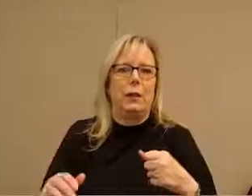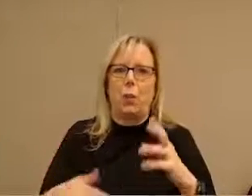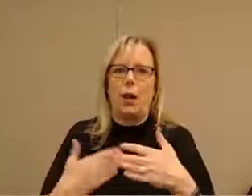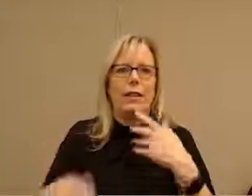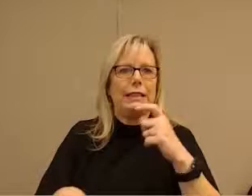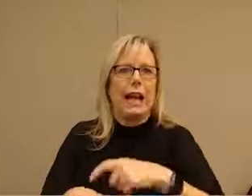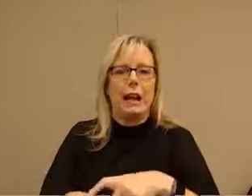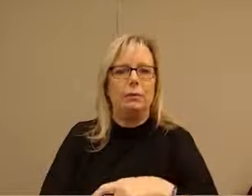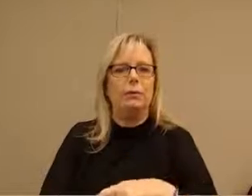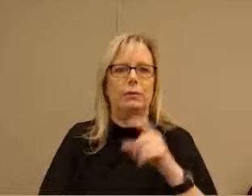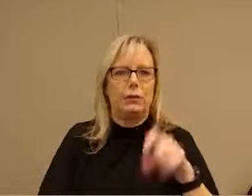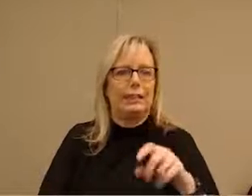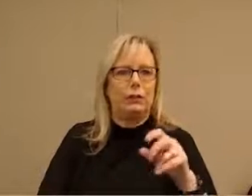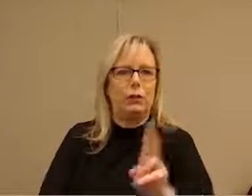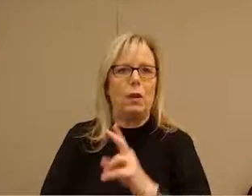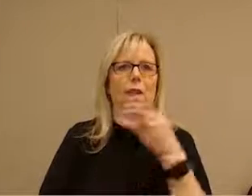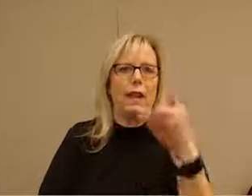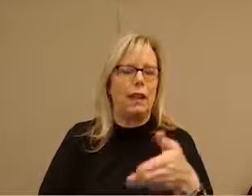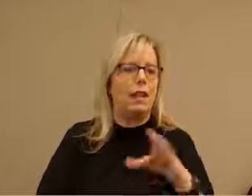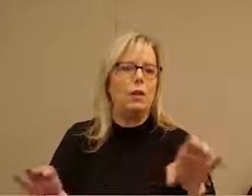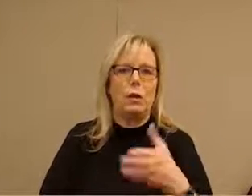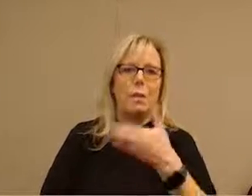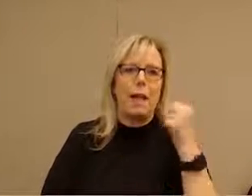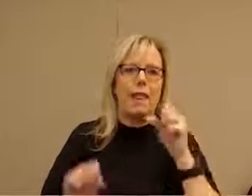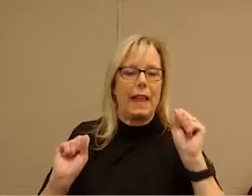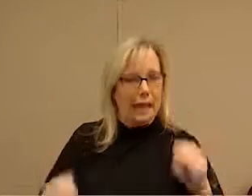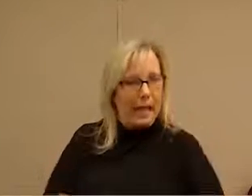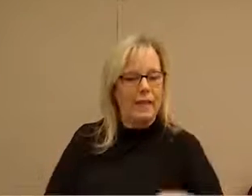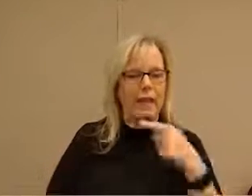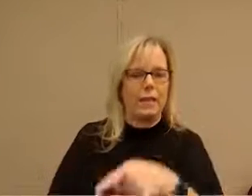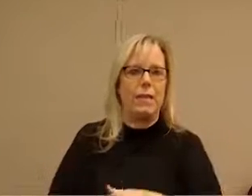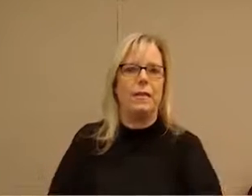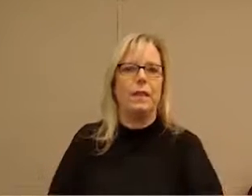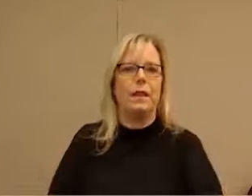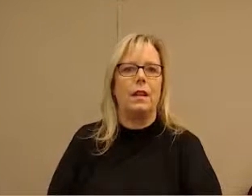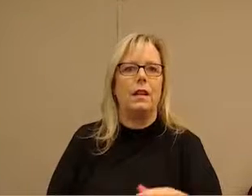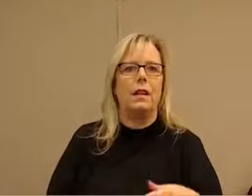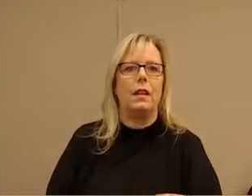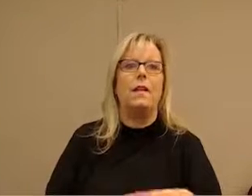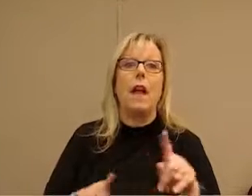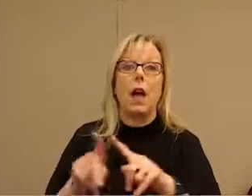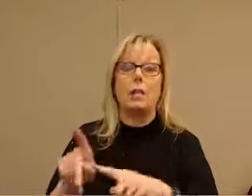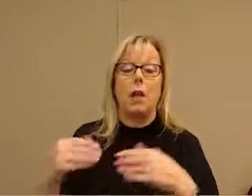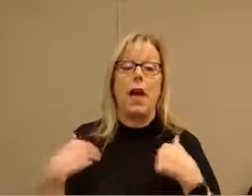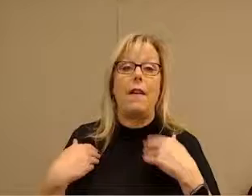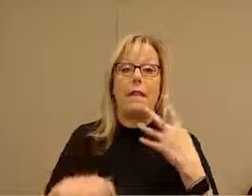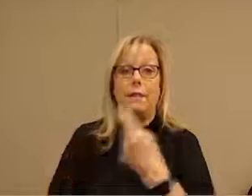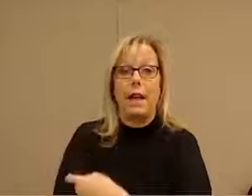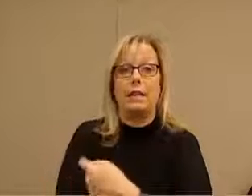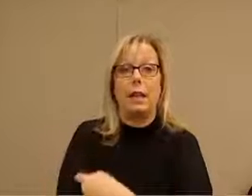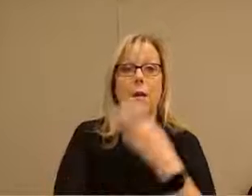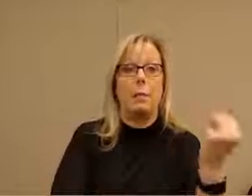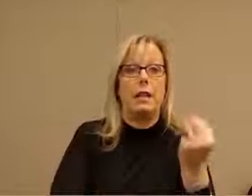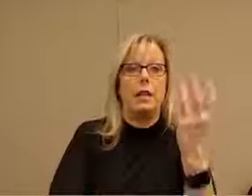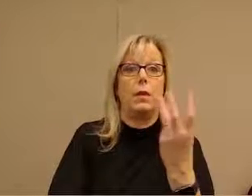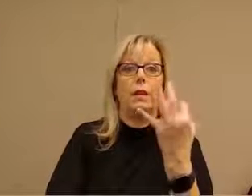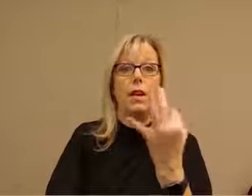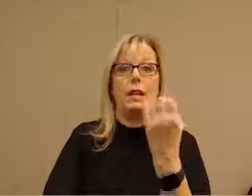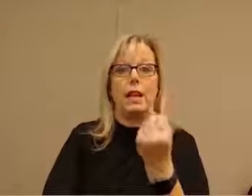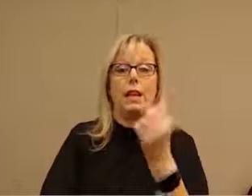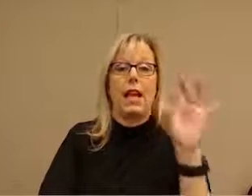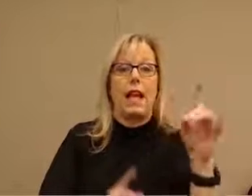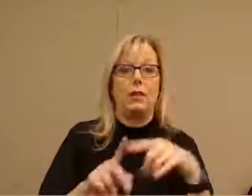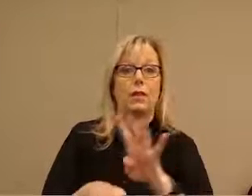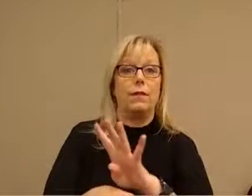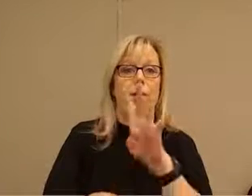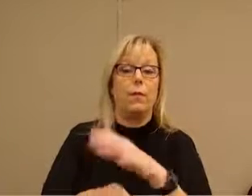time limit is. They're doing the best they can out there. They have vaccine available there as well, They have Monday, Wednesday, Friday, and Saturday from 8 to 4. Yeah,